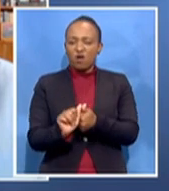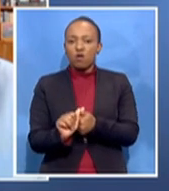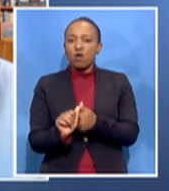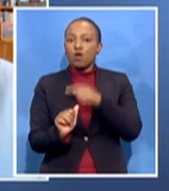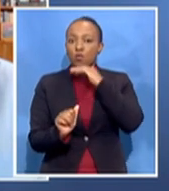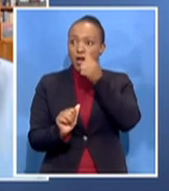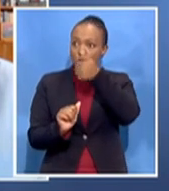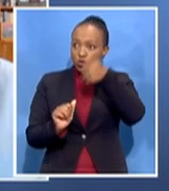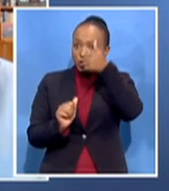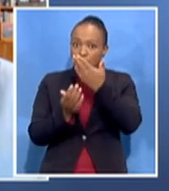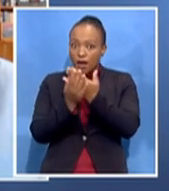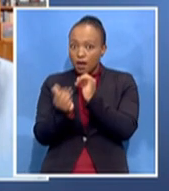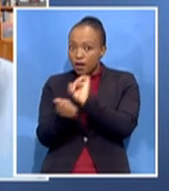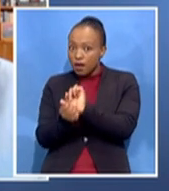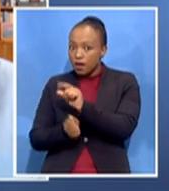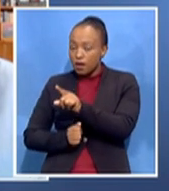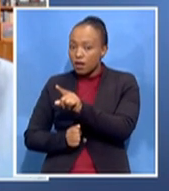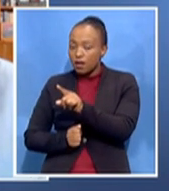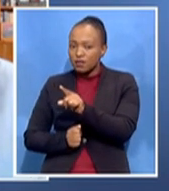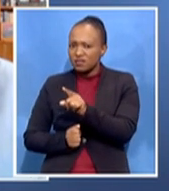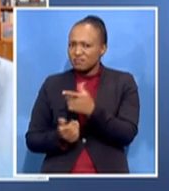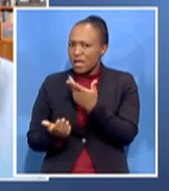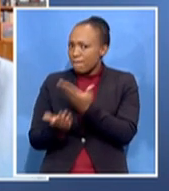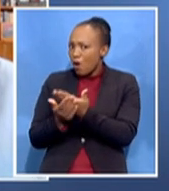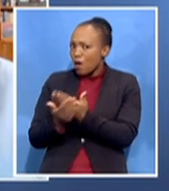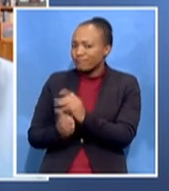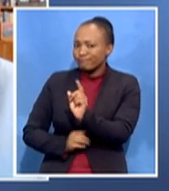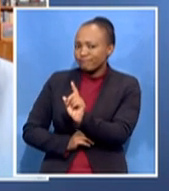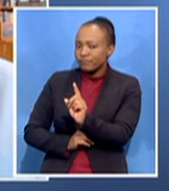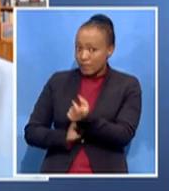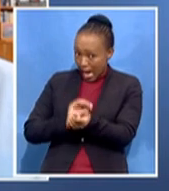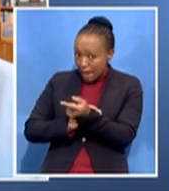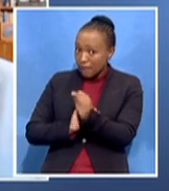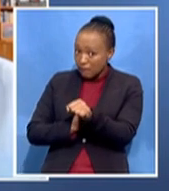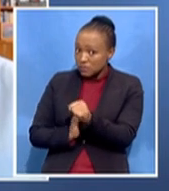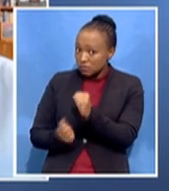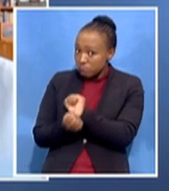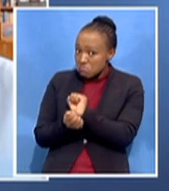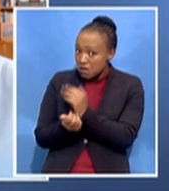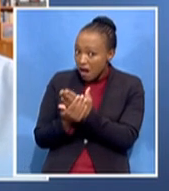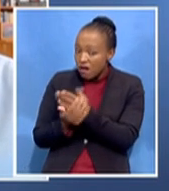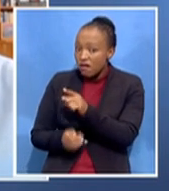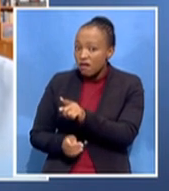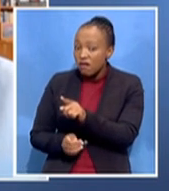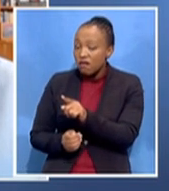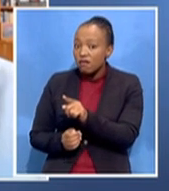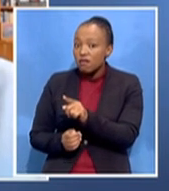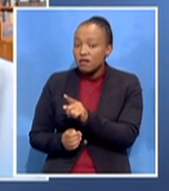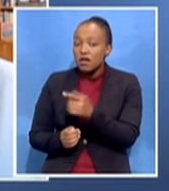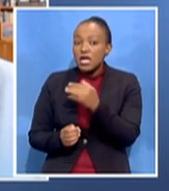What possibilities are there of this happening? And if it were to happen, how would the law enforcement officials go about